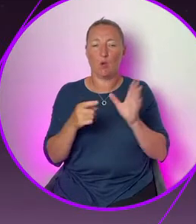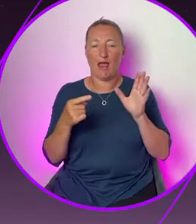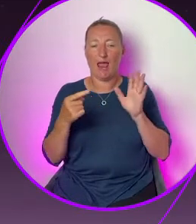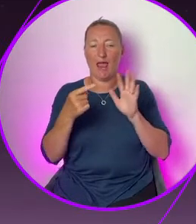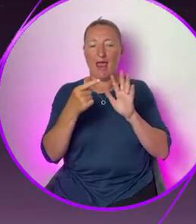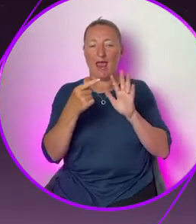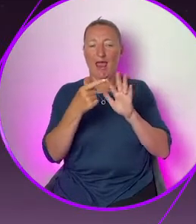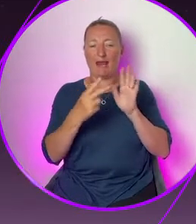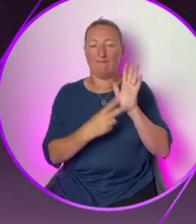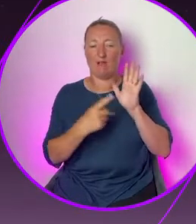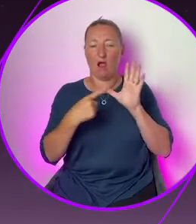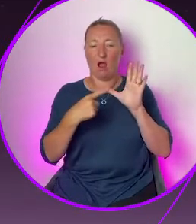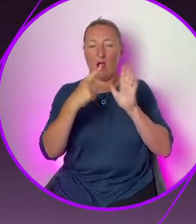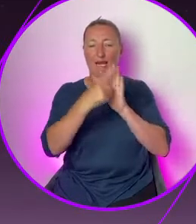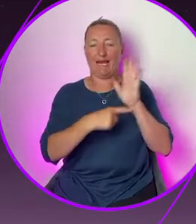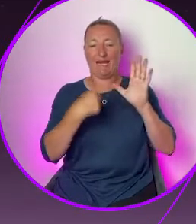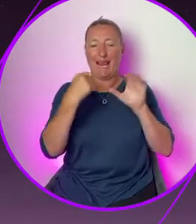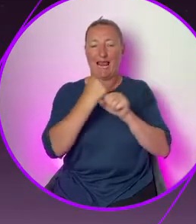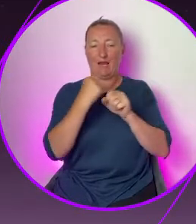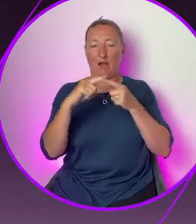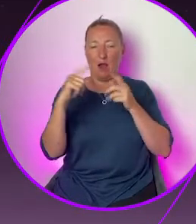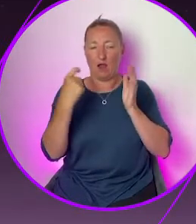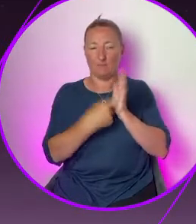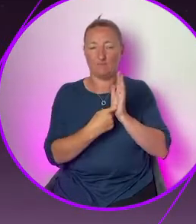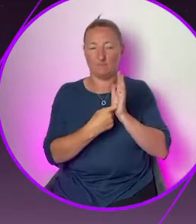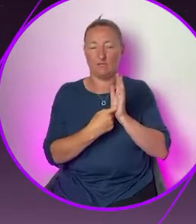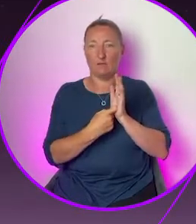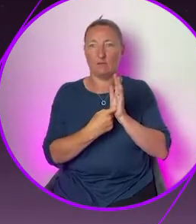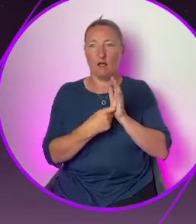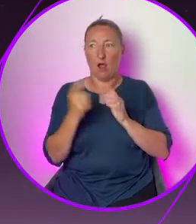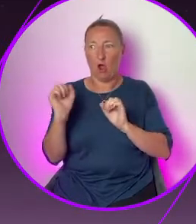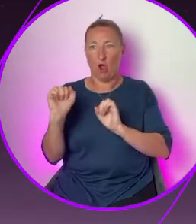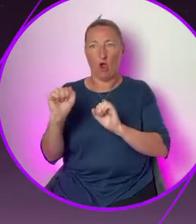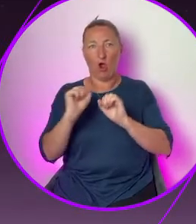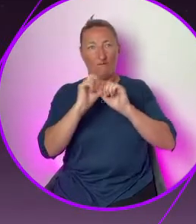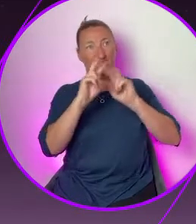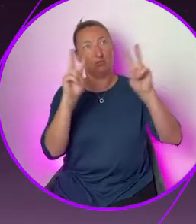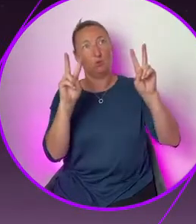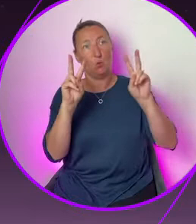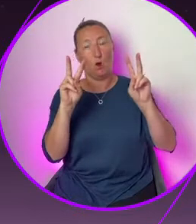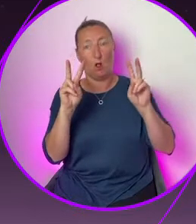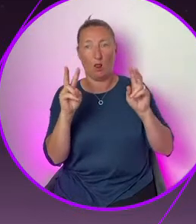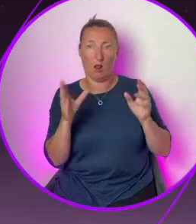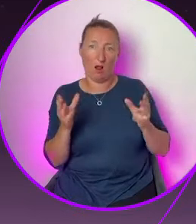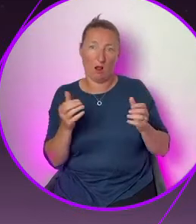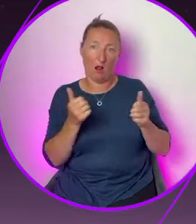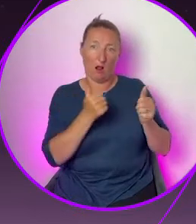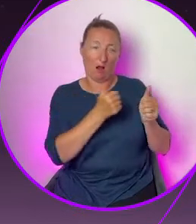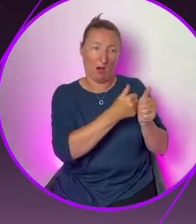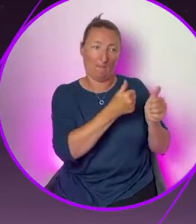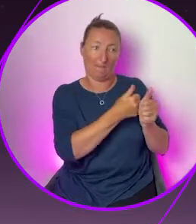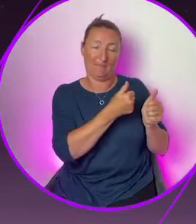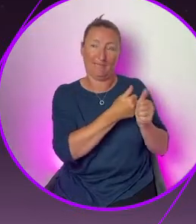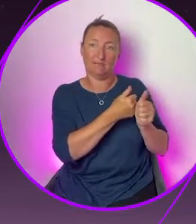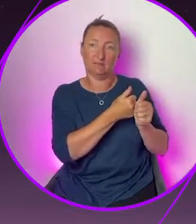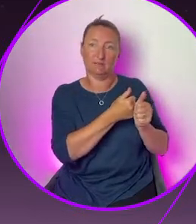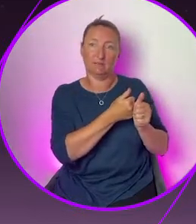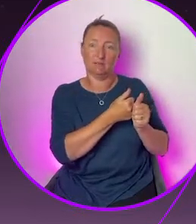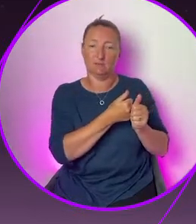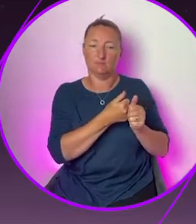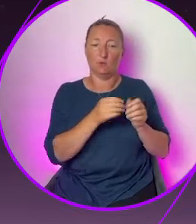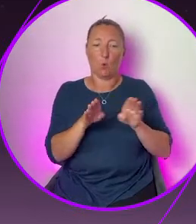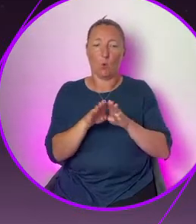and Roxy Tsayer for the incredible visuals that accompany Faye 2, and last but not least, Sarah Shin